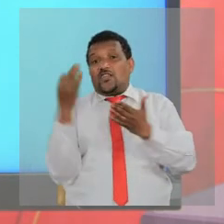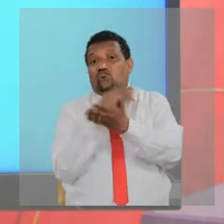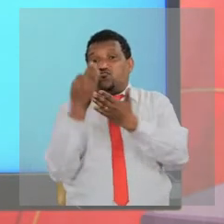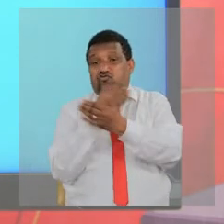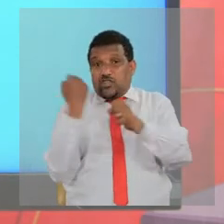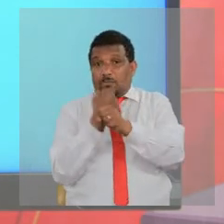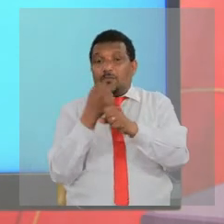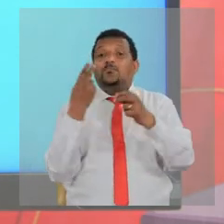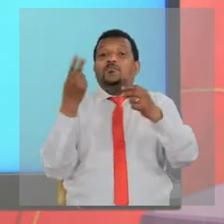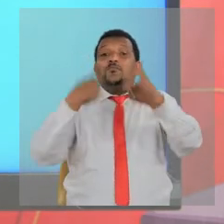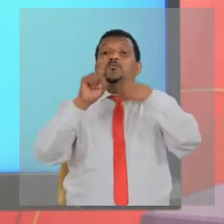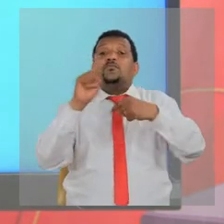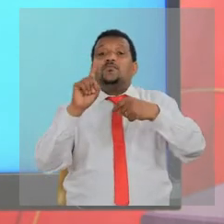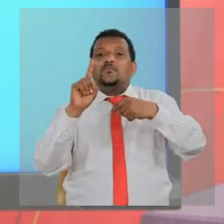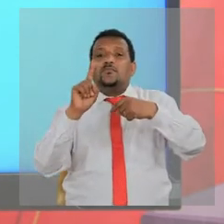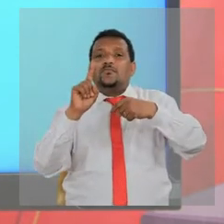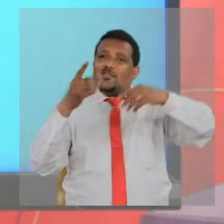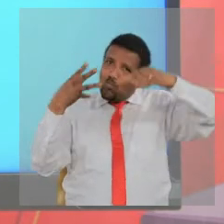it became